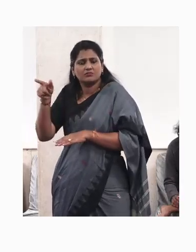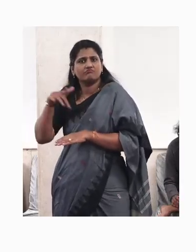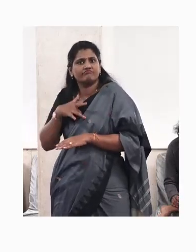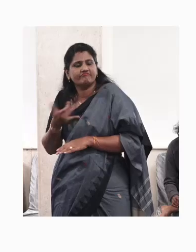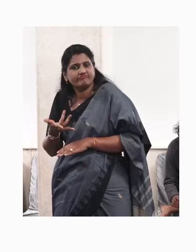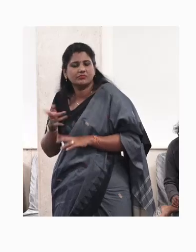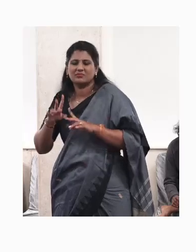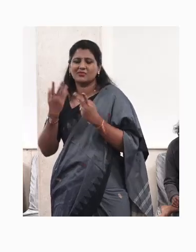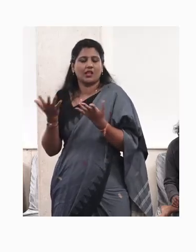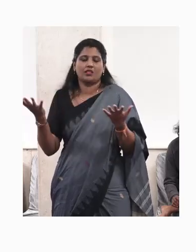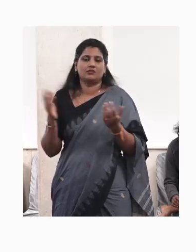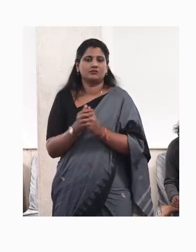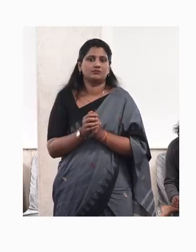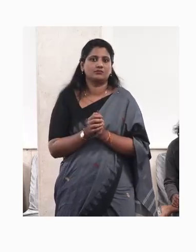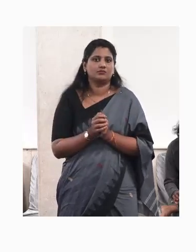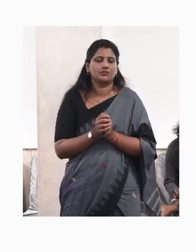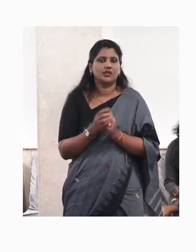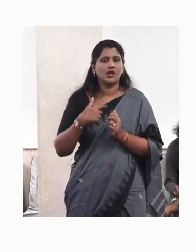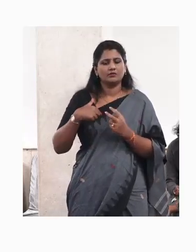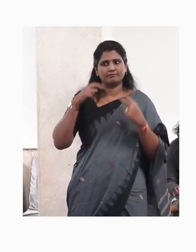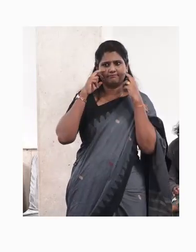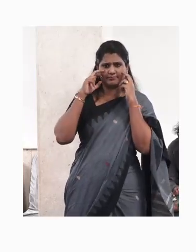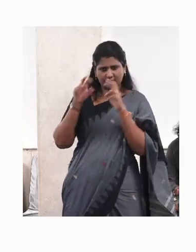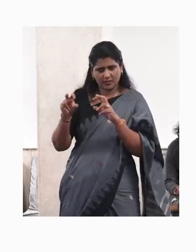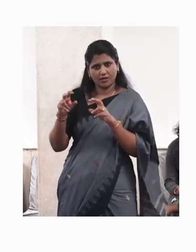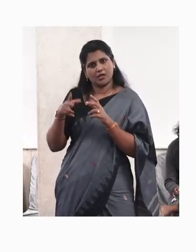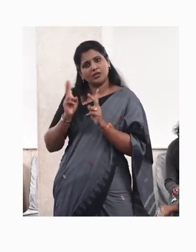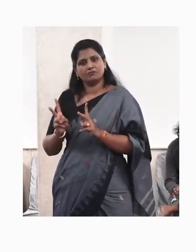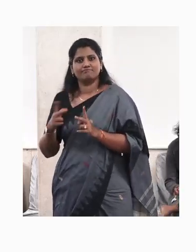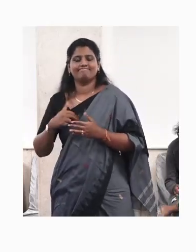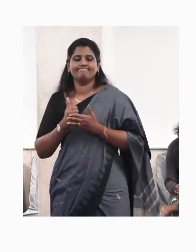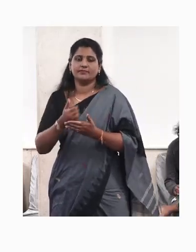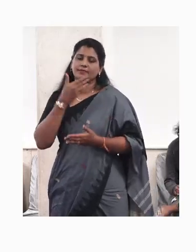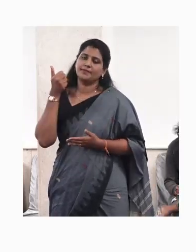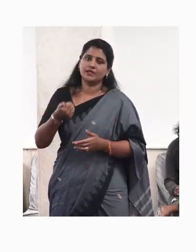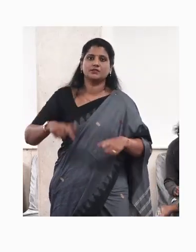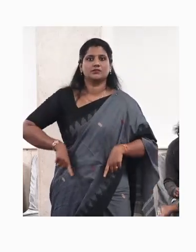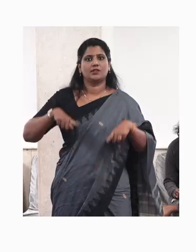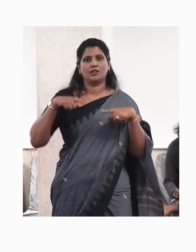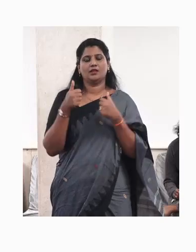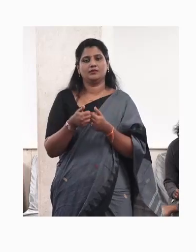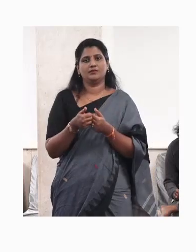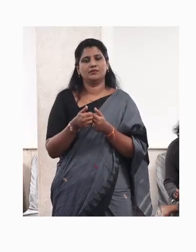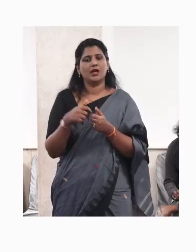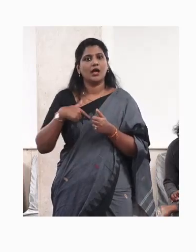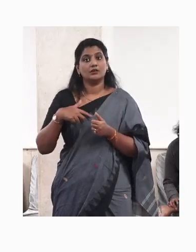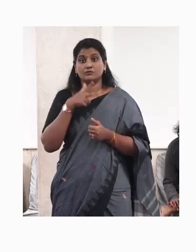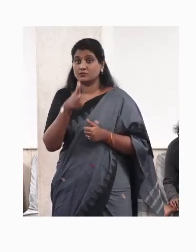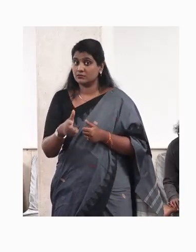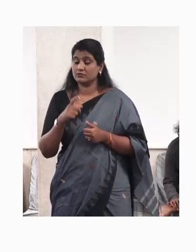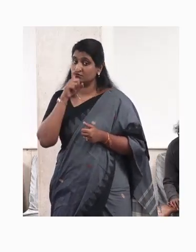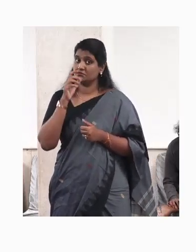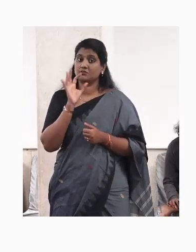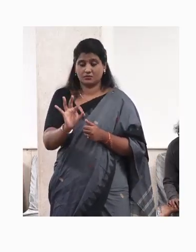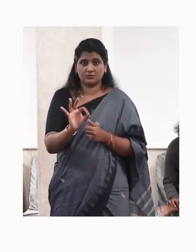and things like that. So I was looking for it to just generally help me better in life. And I have to say that honestly,